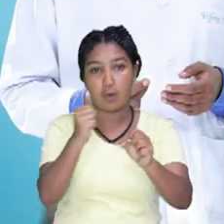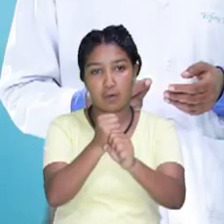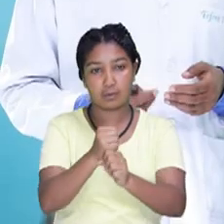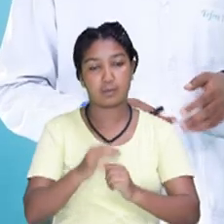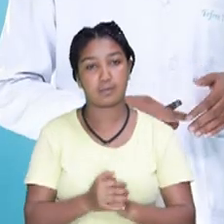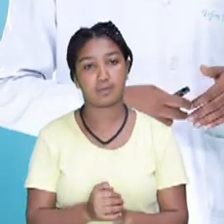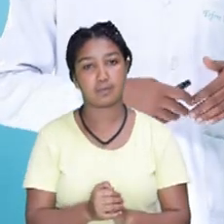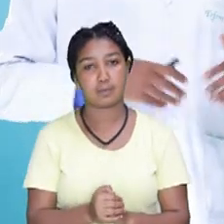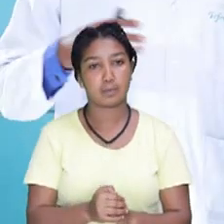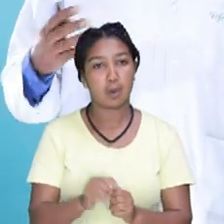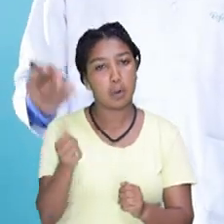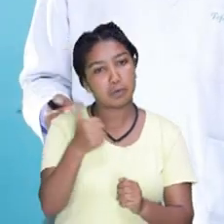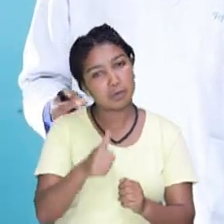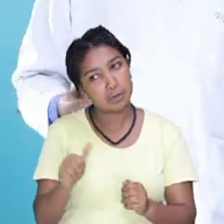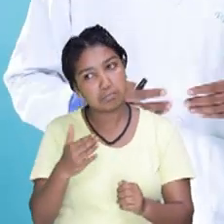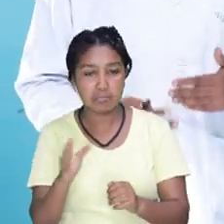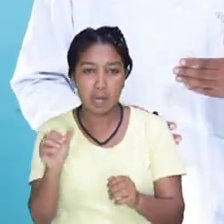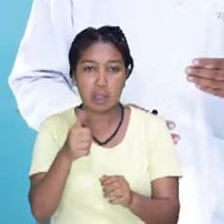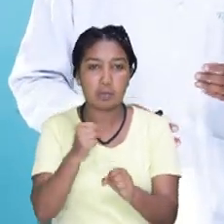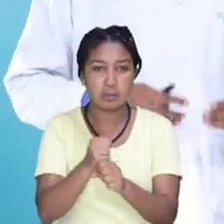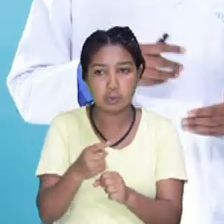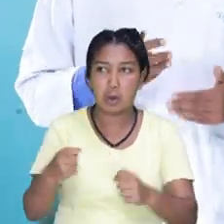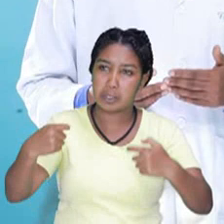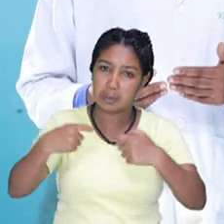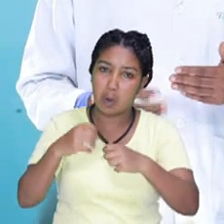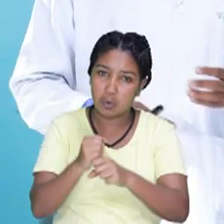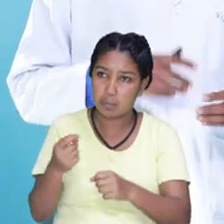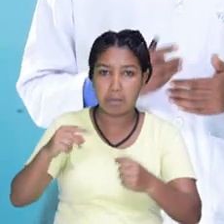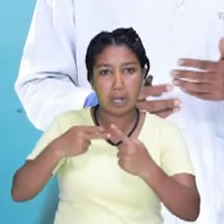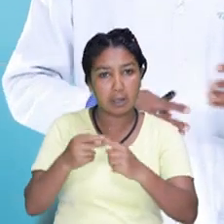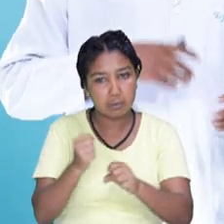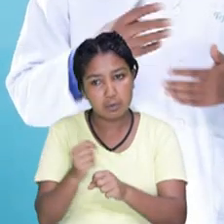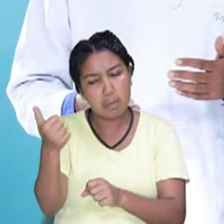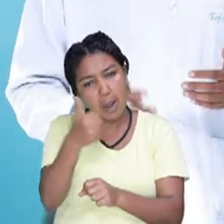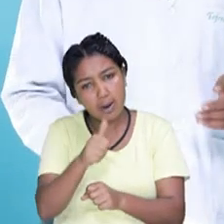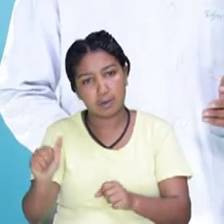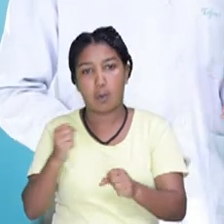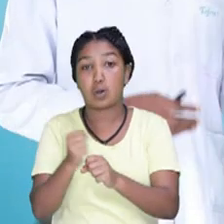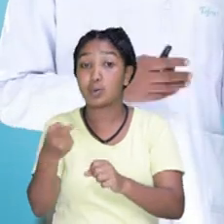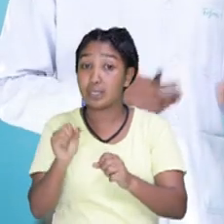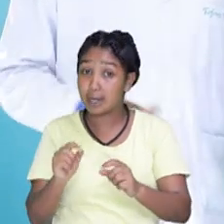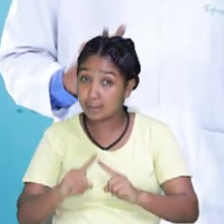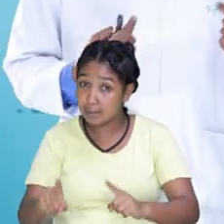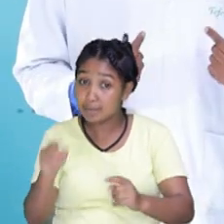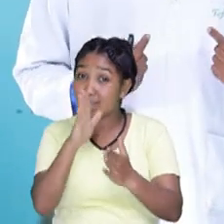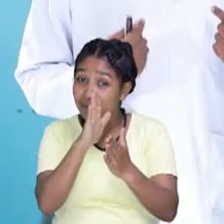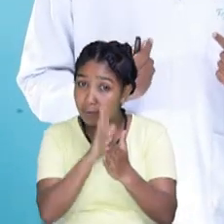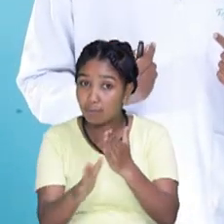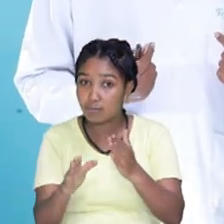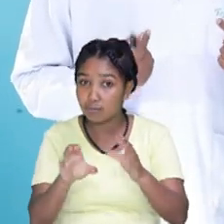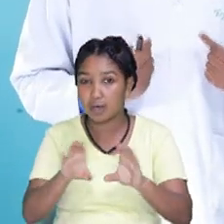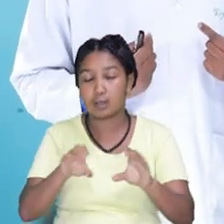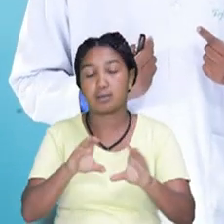work. Whatsoever the type of the work, it can be electrical, it can be mechanical, it can be nuclear, or whatsoever, which enables us